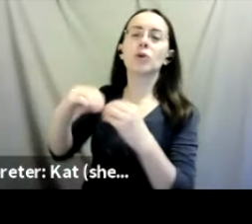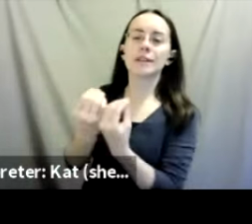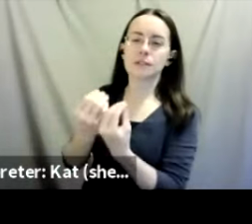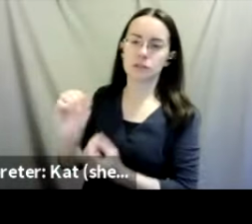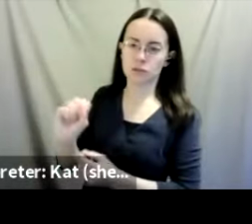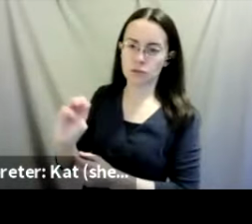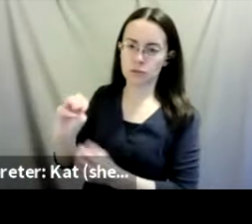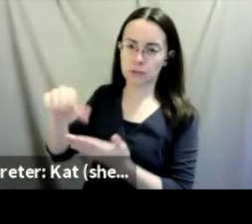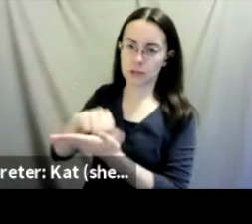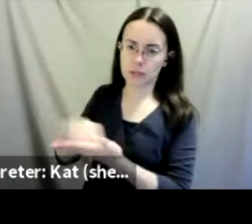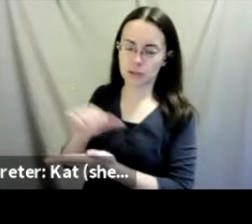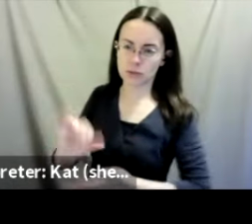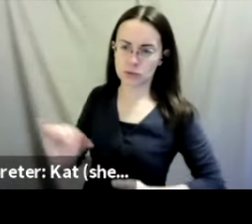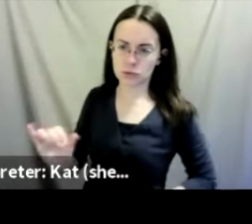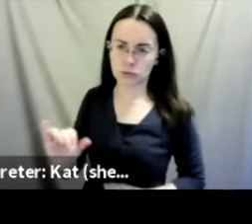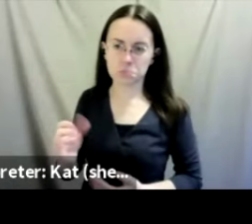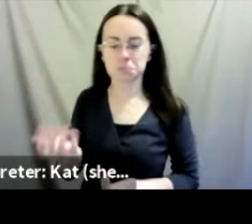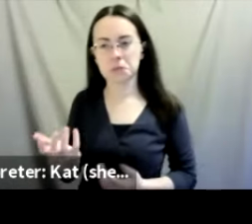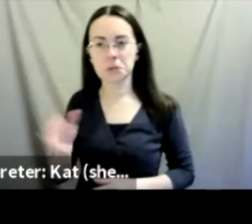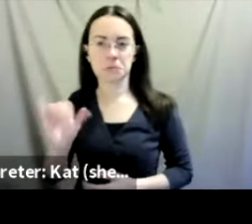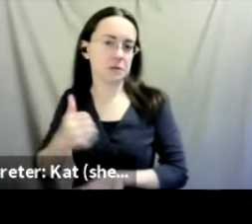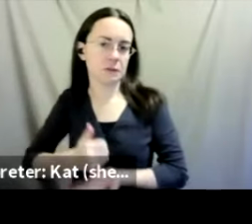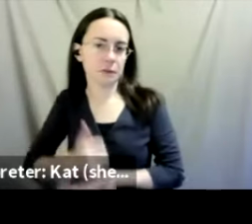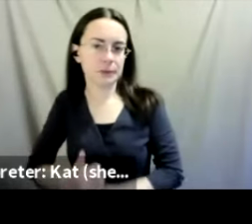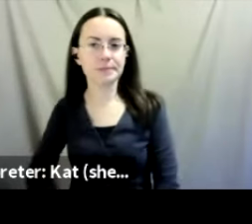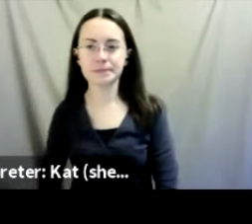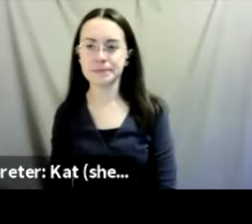as well. So that was also super helpful.